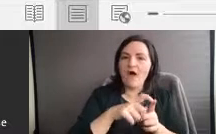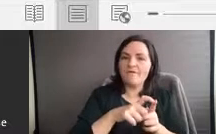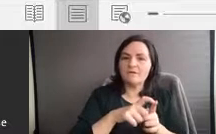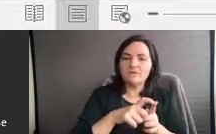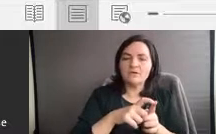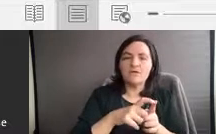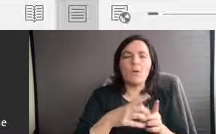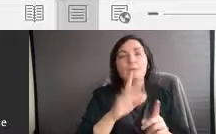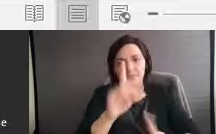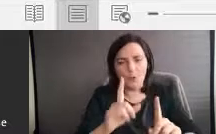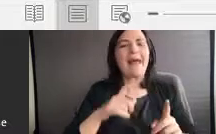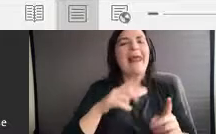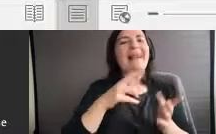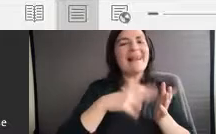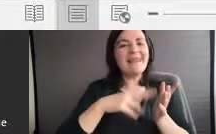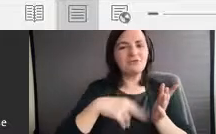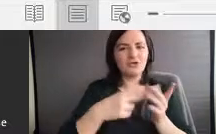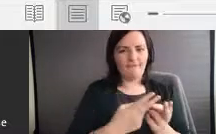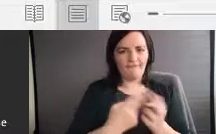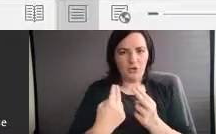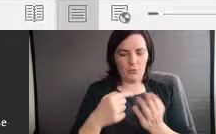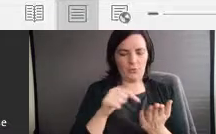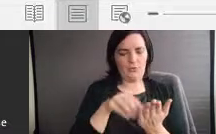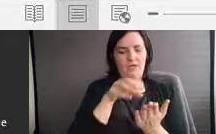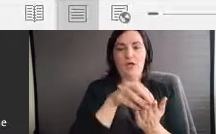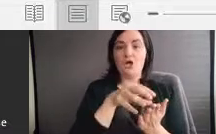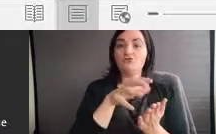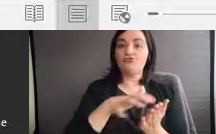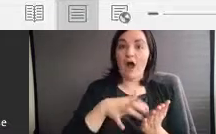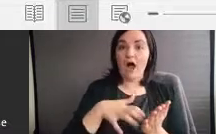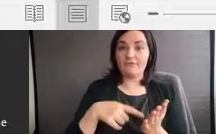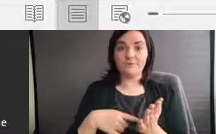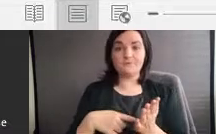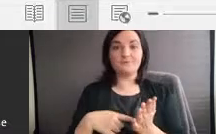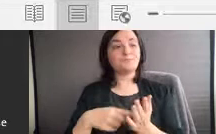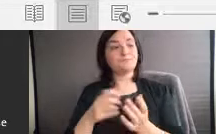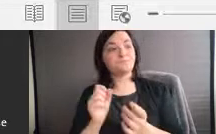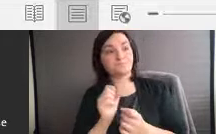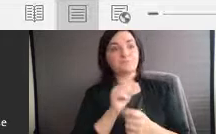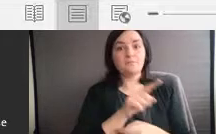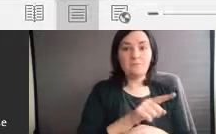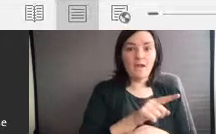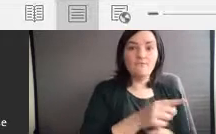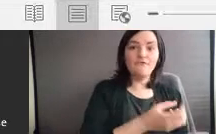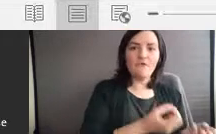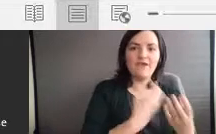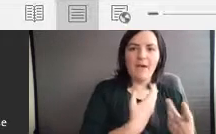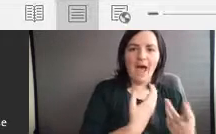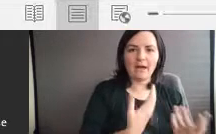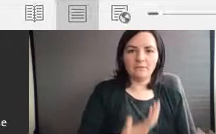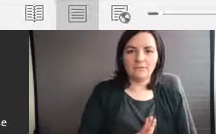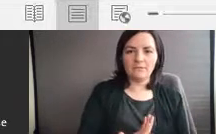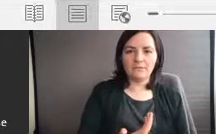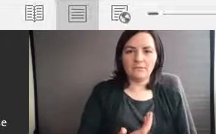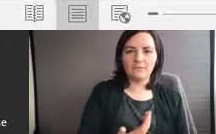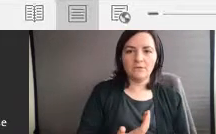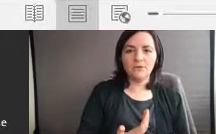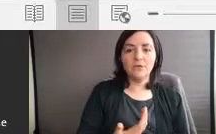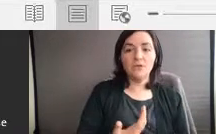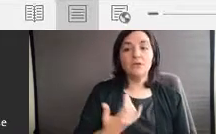literature review in January, get some feedback on it, and then you've got something to work on. Or you might want to write a couple of paragraphs